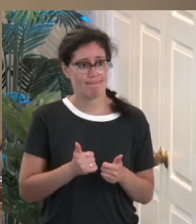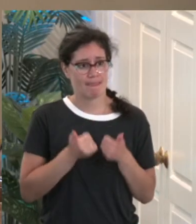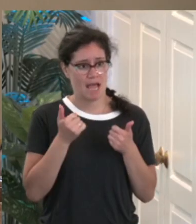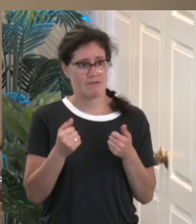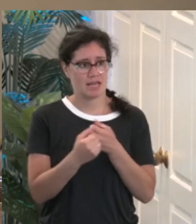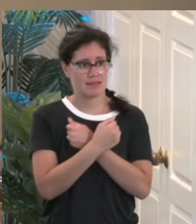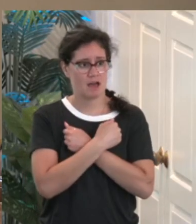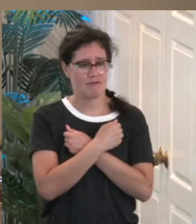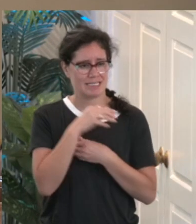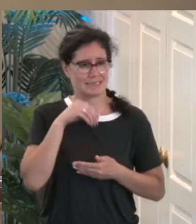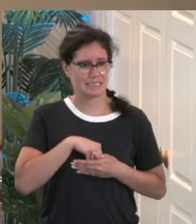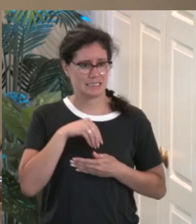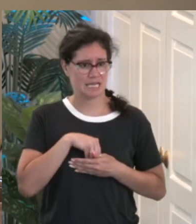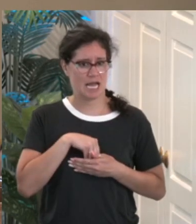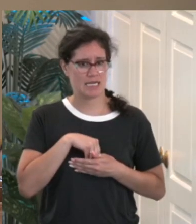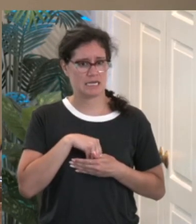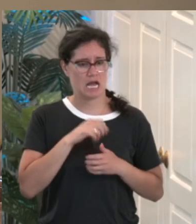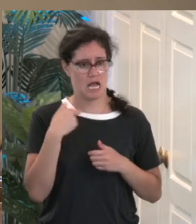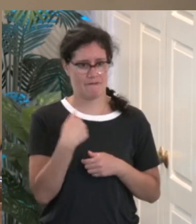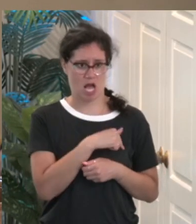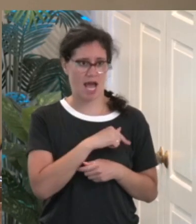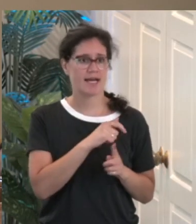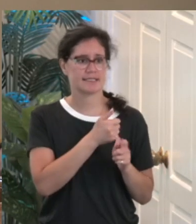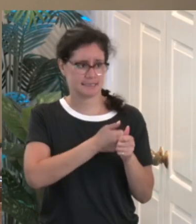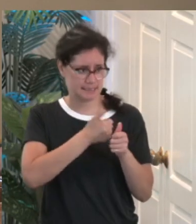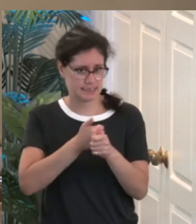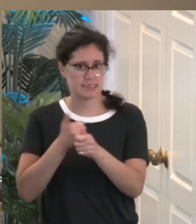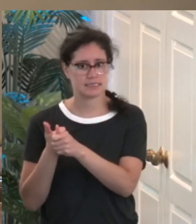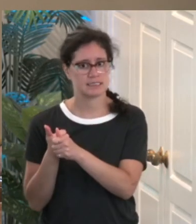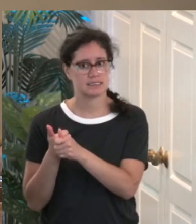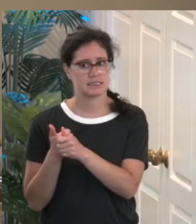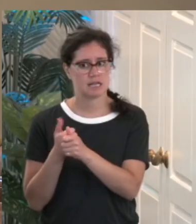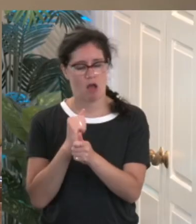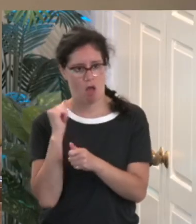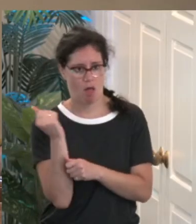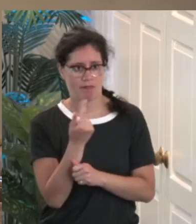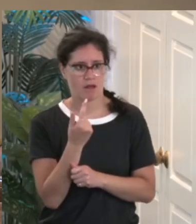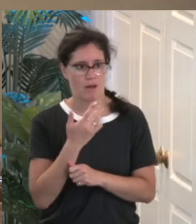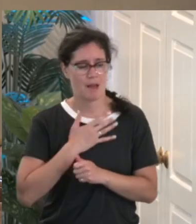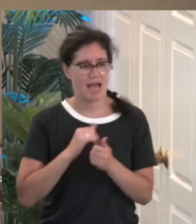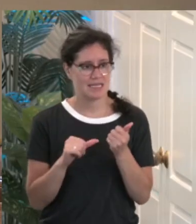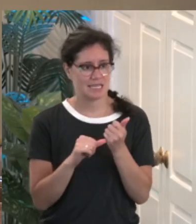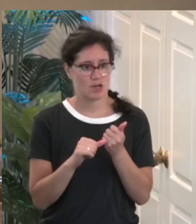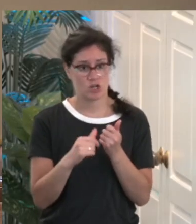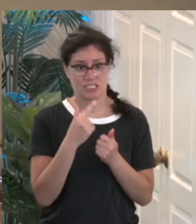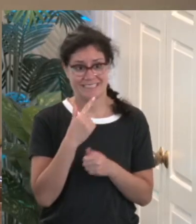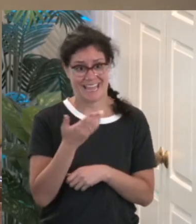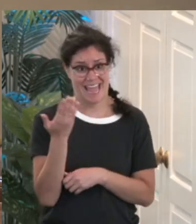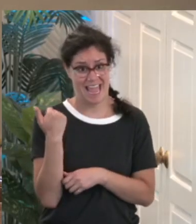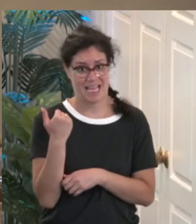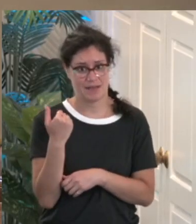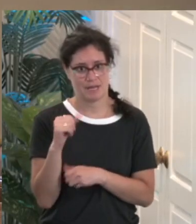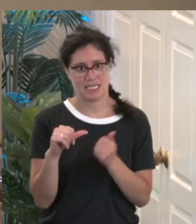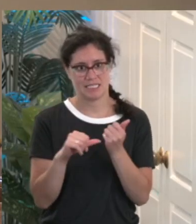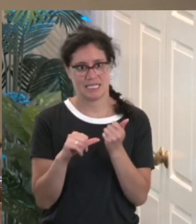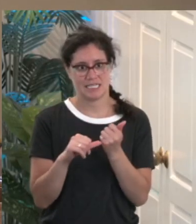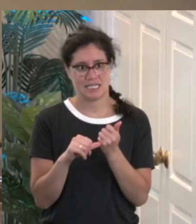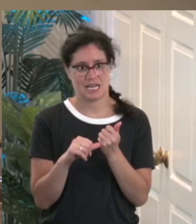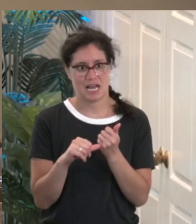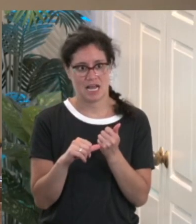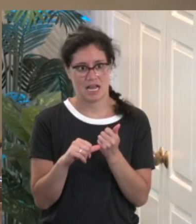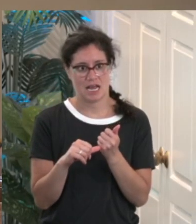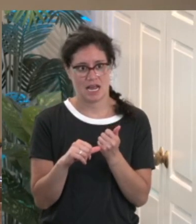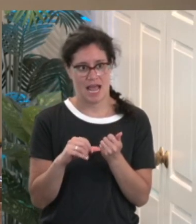in us. It is in all of us. My secretary used to say, well, assistant,